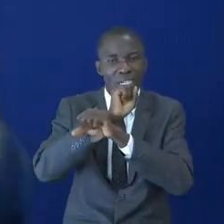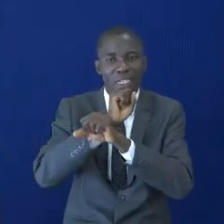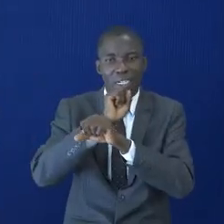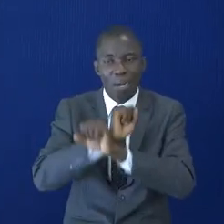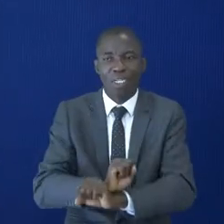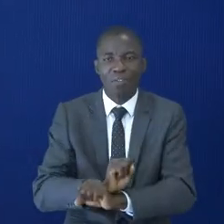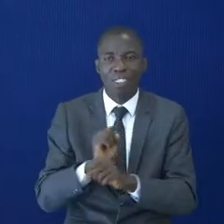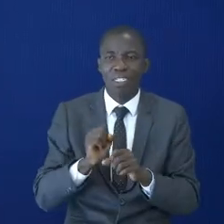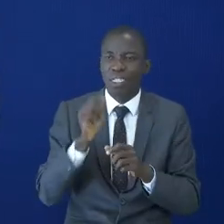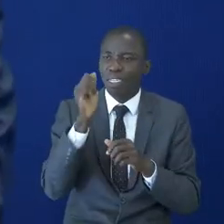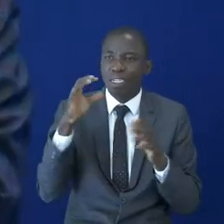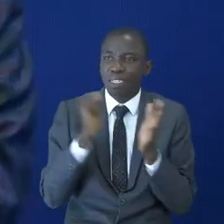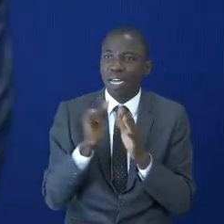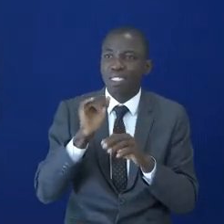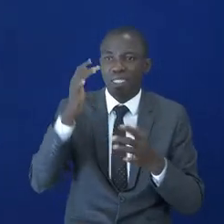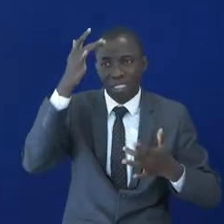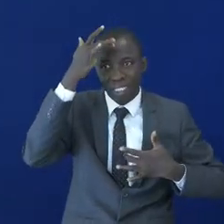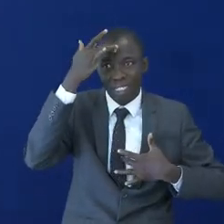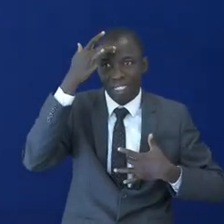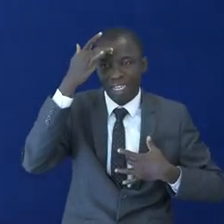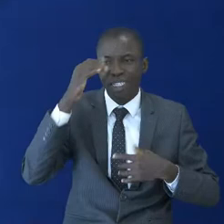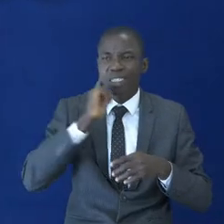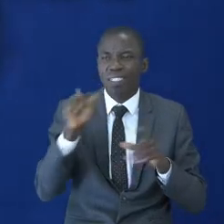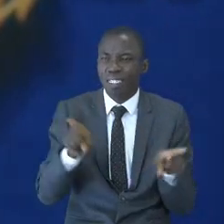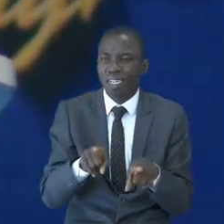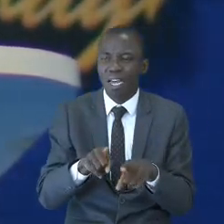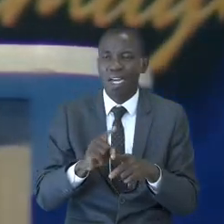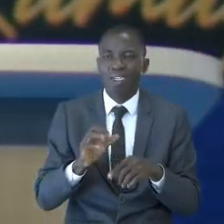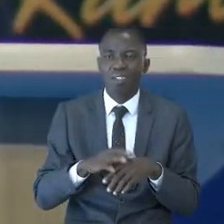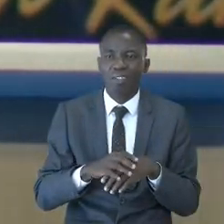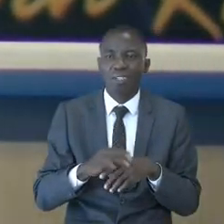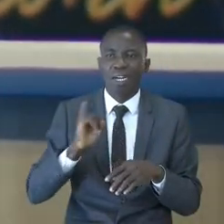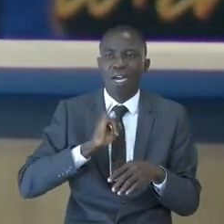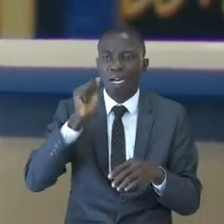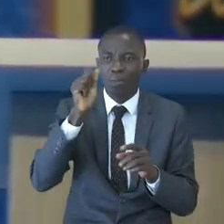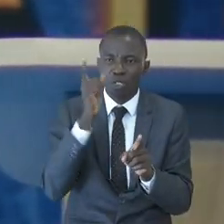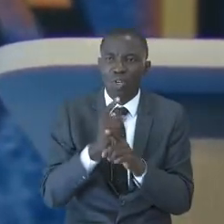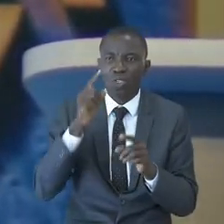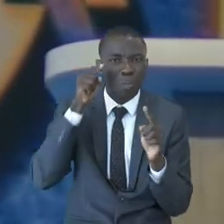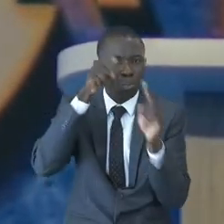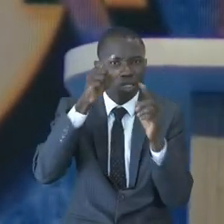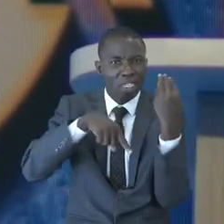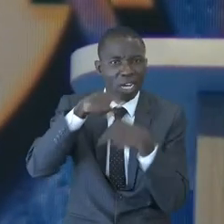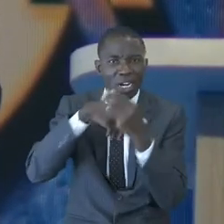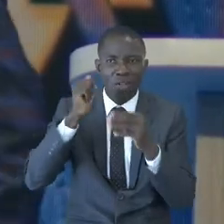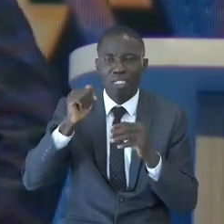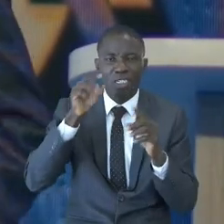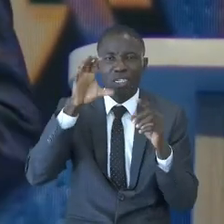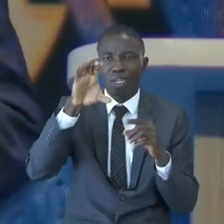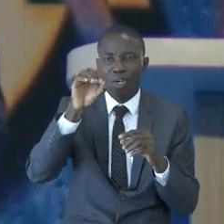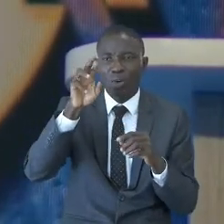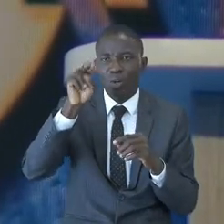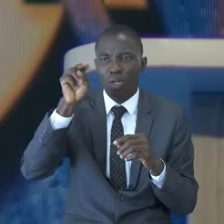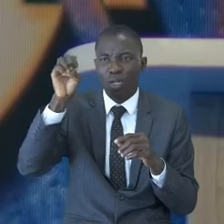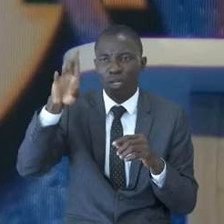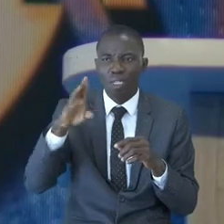something good, that sickness will come. It's like they're just waiting around the corner and they're watching you. What